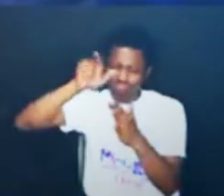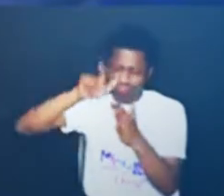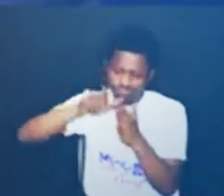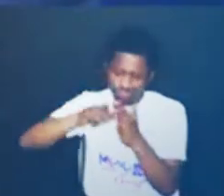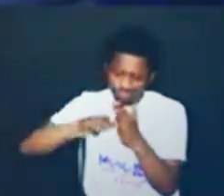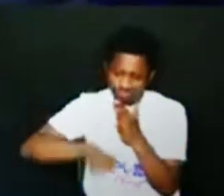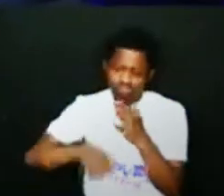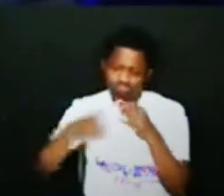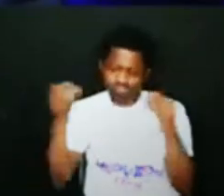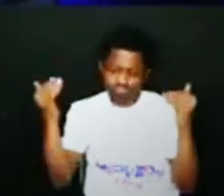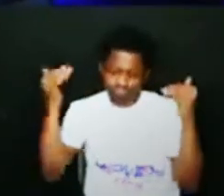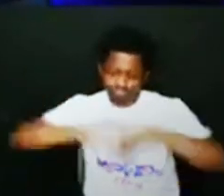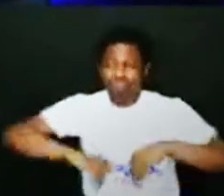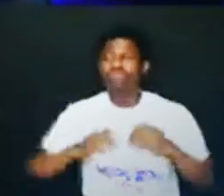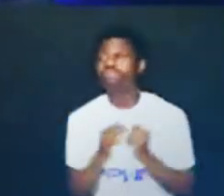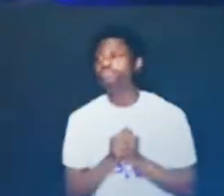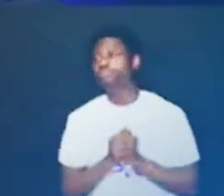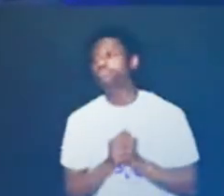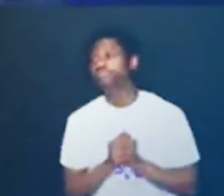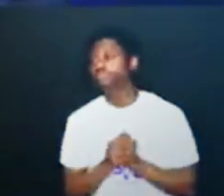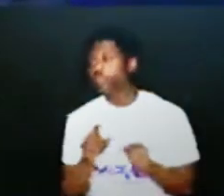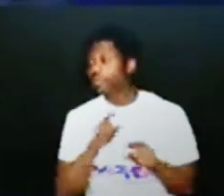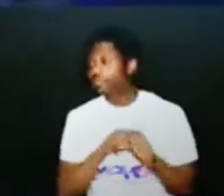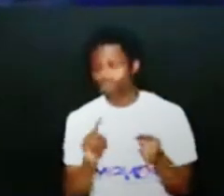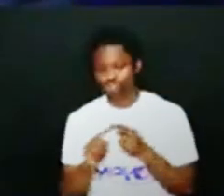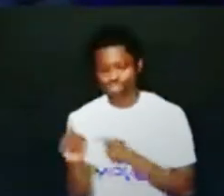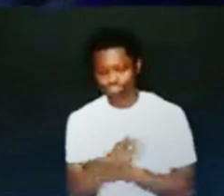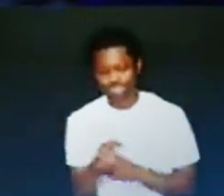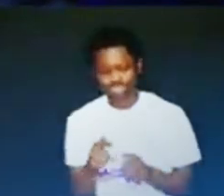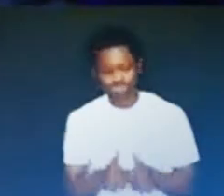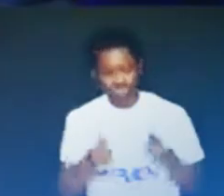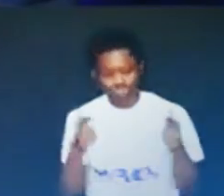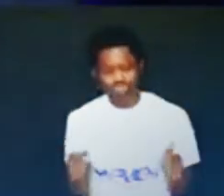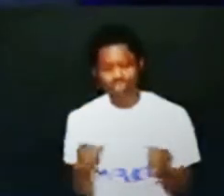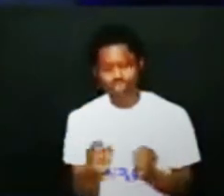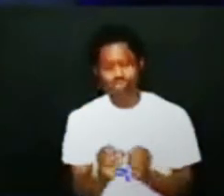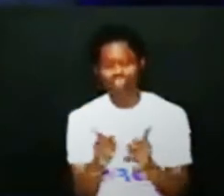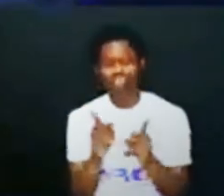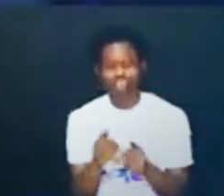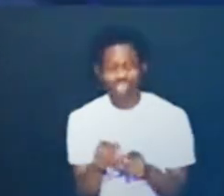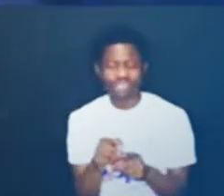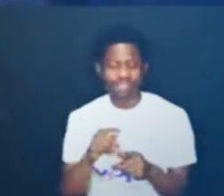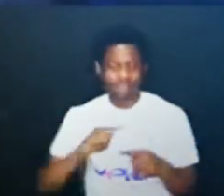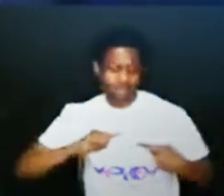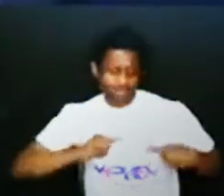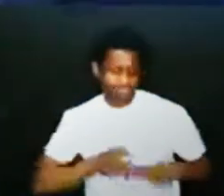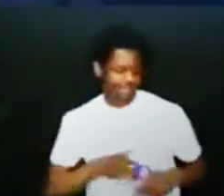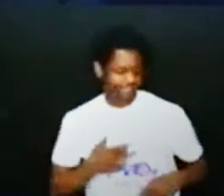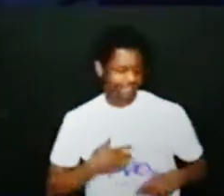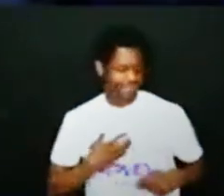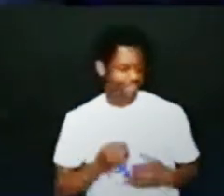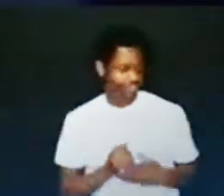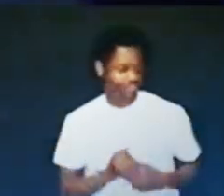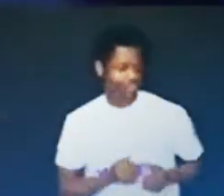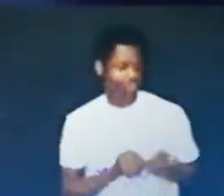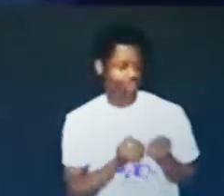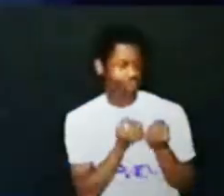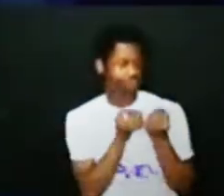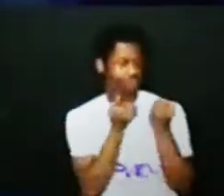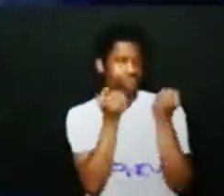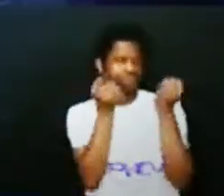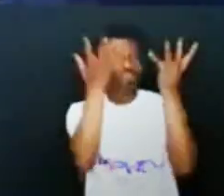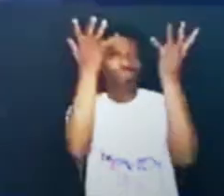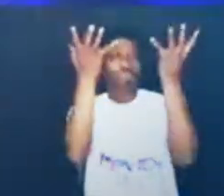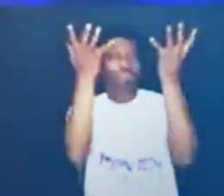drained. Today is a great opportunity to let go of this bitter feeling.